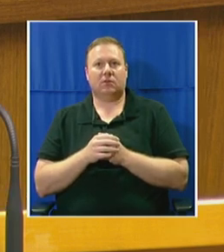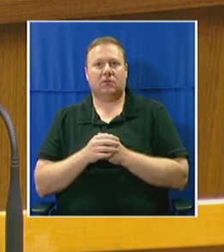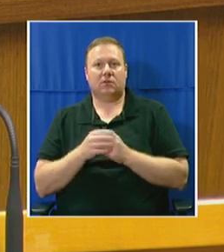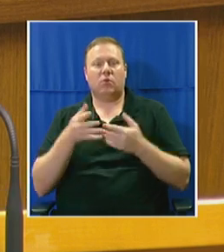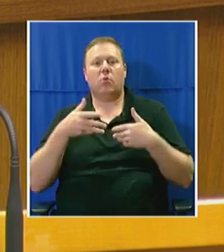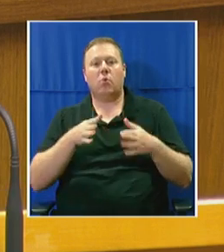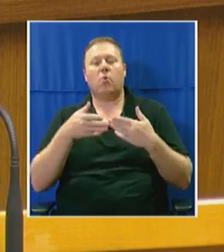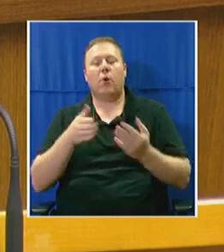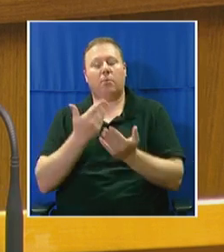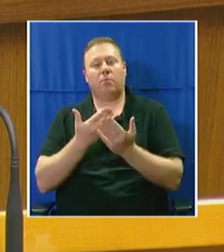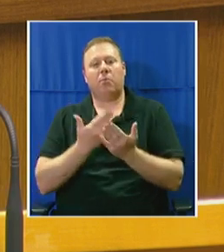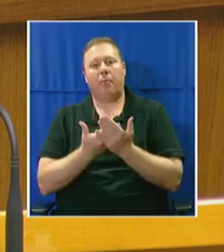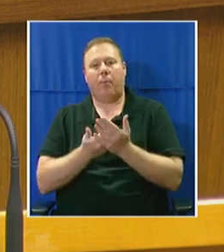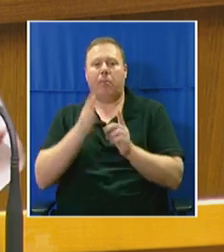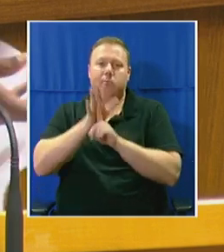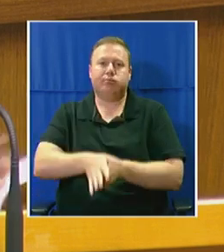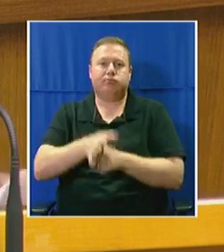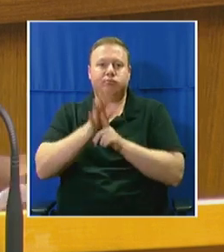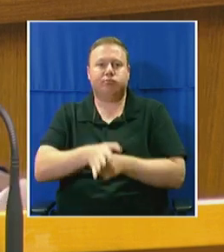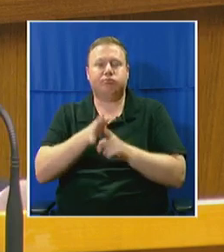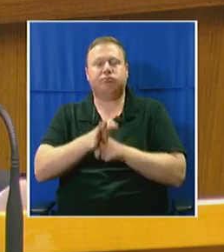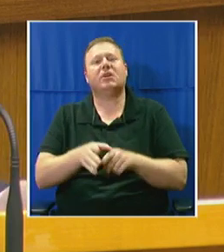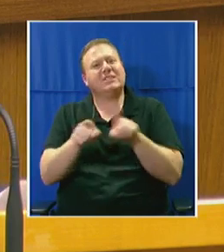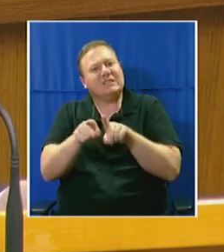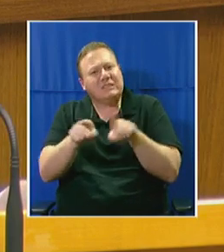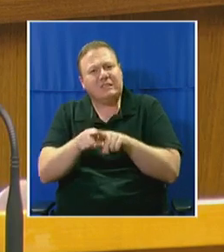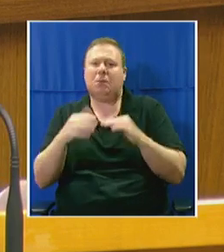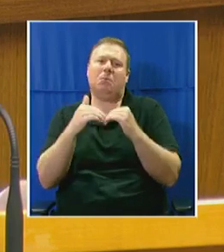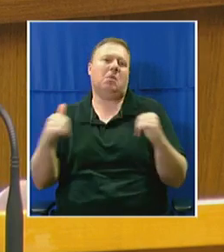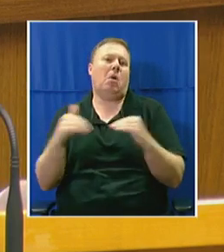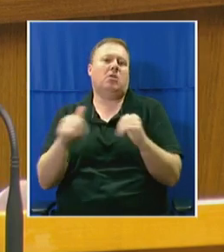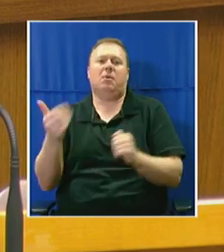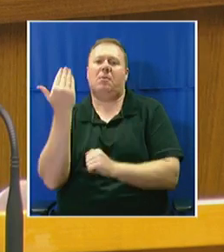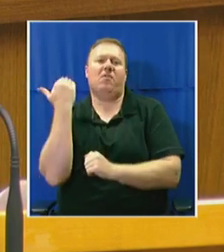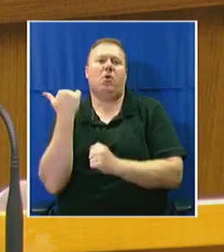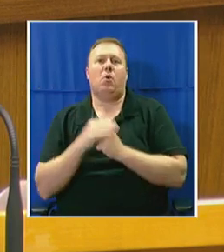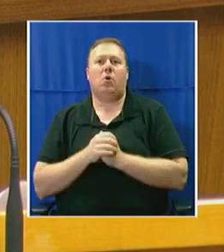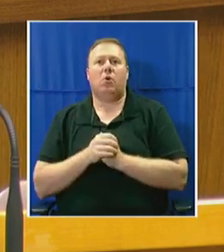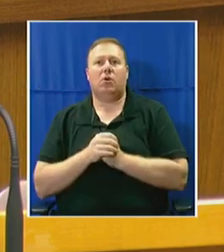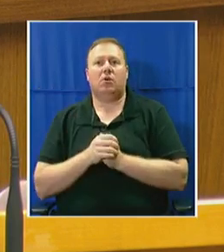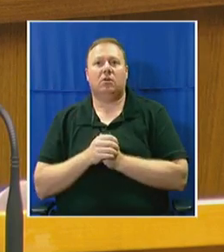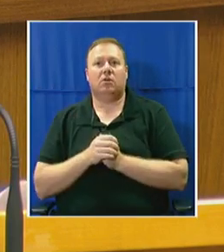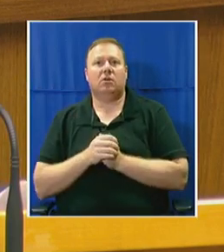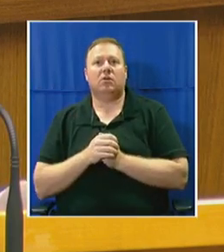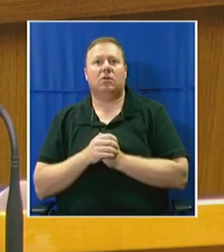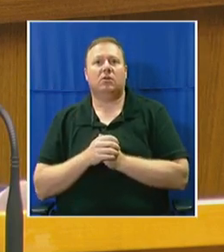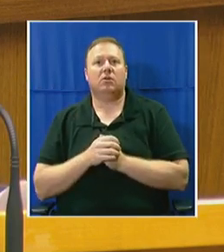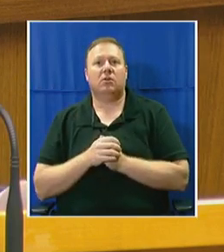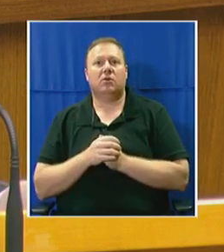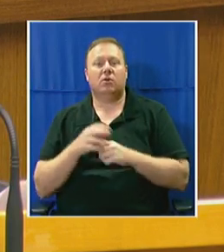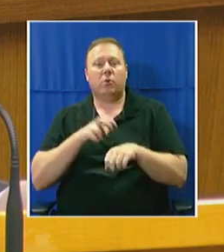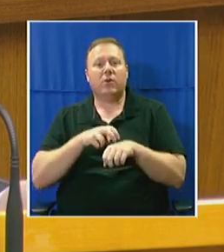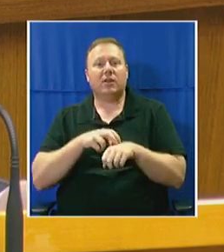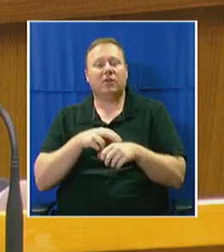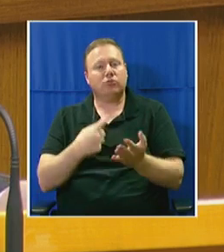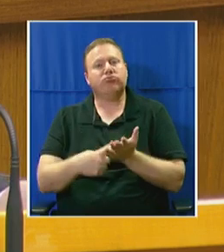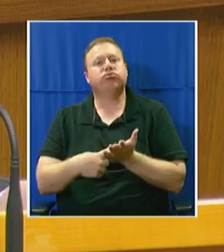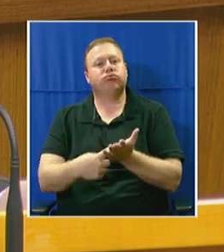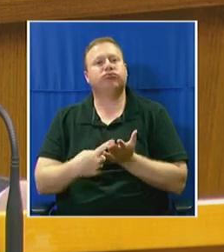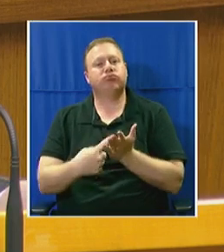against costumes and cultures and practices that discriminate against women the Revival of traditions and cultures and costumes and the